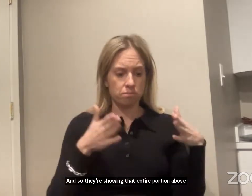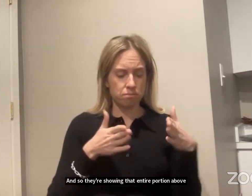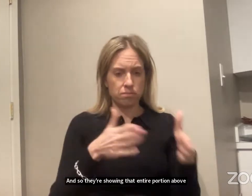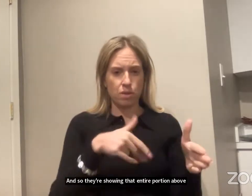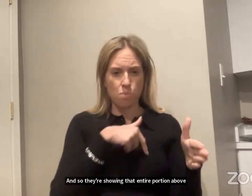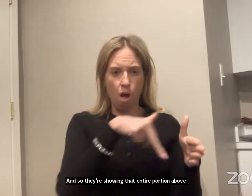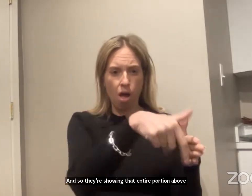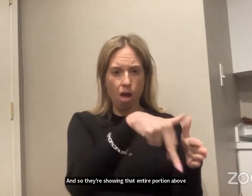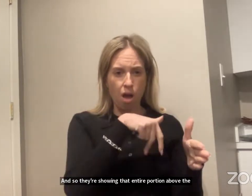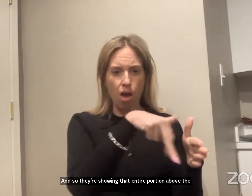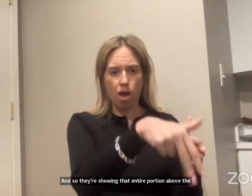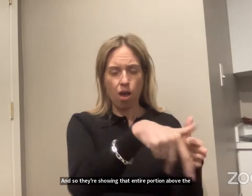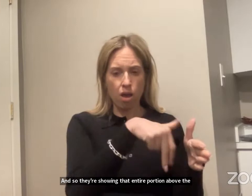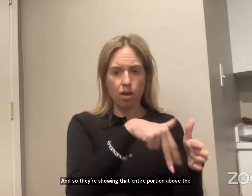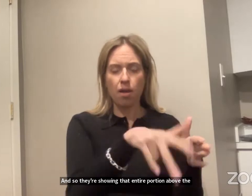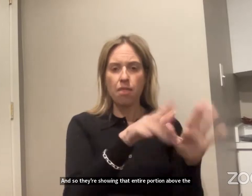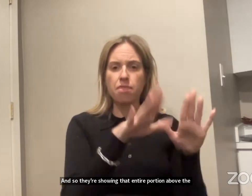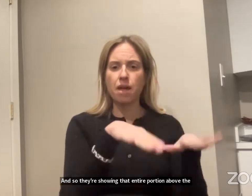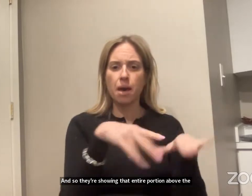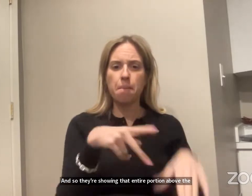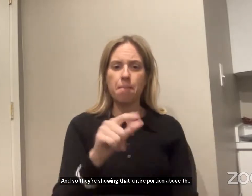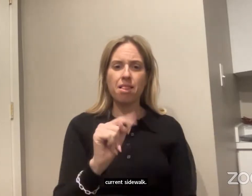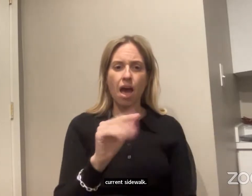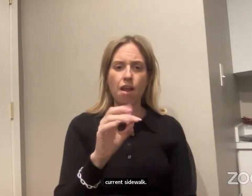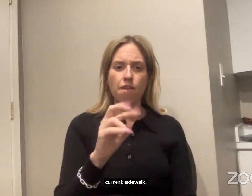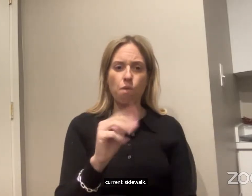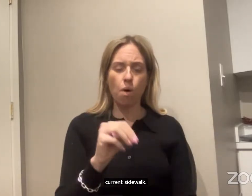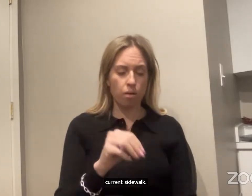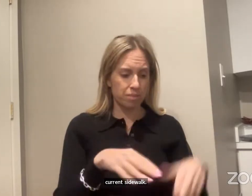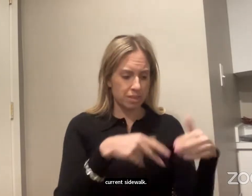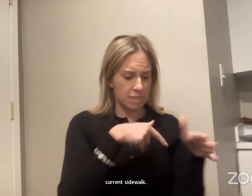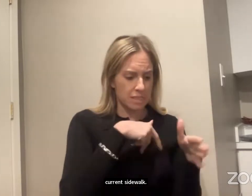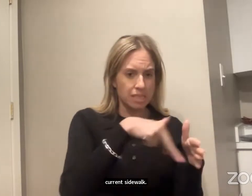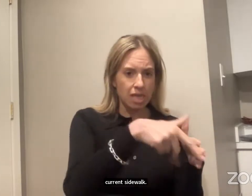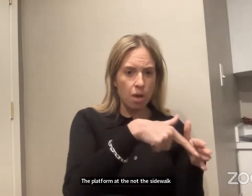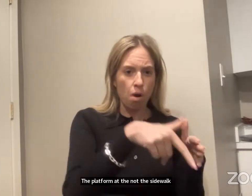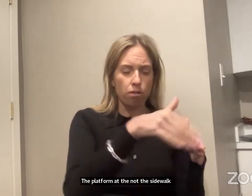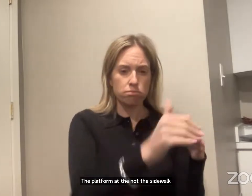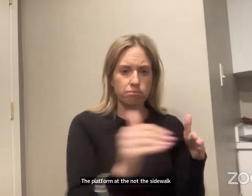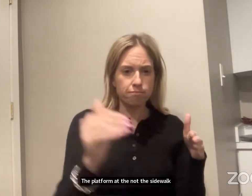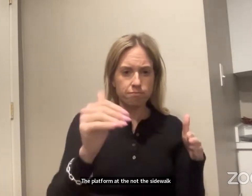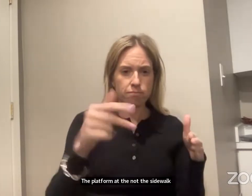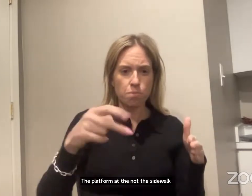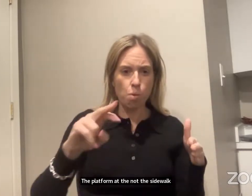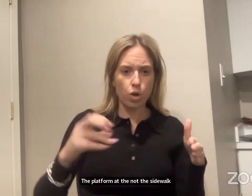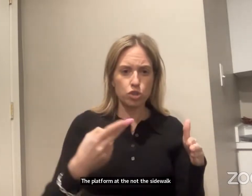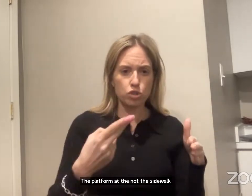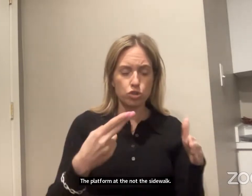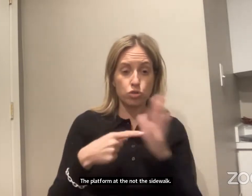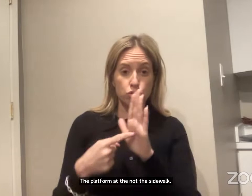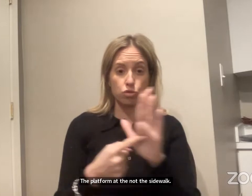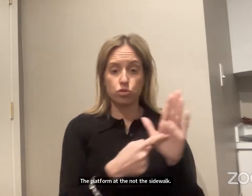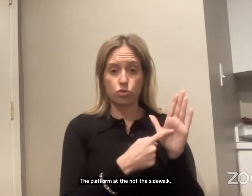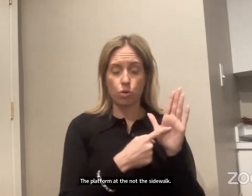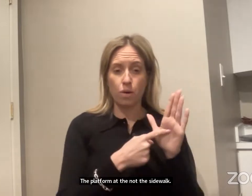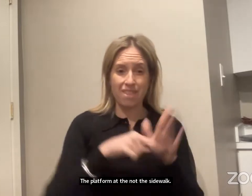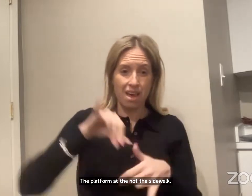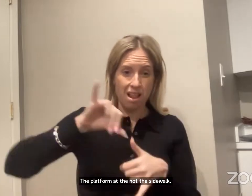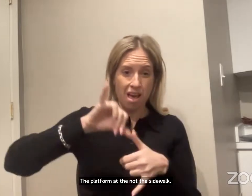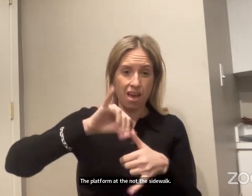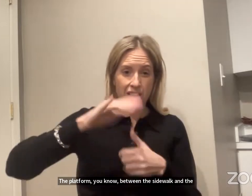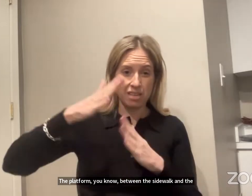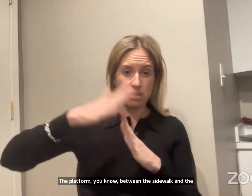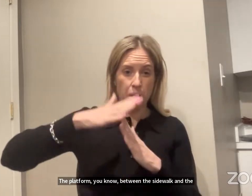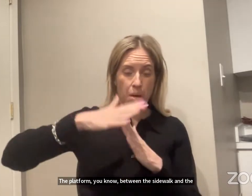platform, not the sidewalk, the platform, between the sidewalk and the porch. They're actually showing that height at the top of those walls that I've just pointed